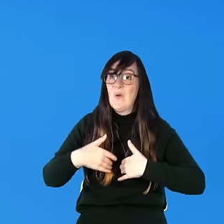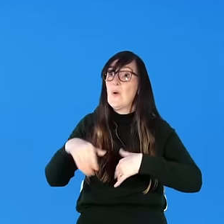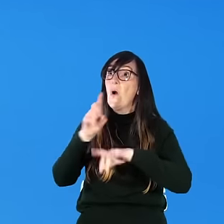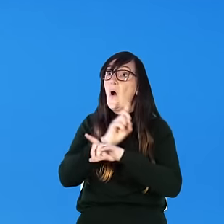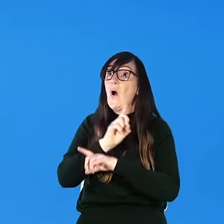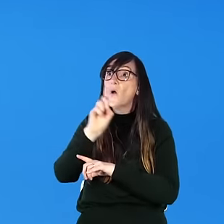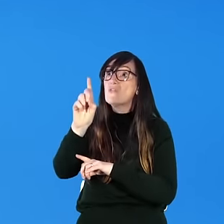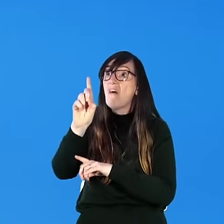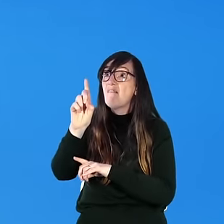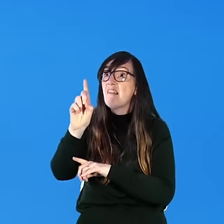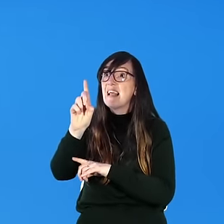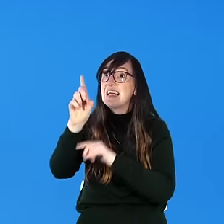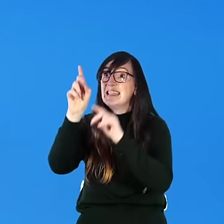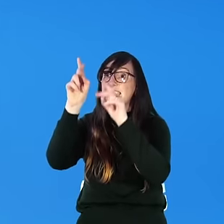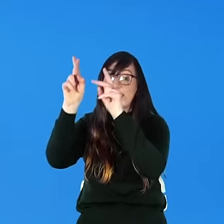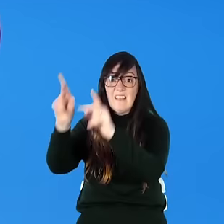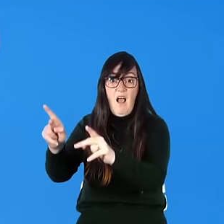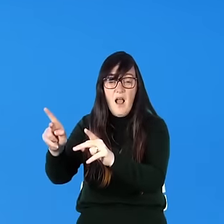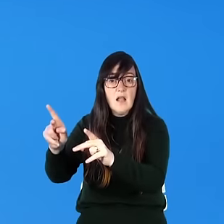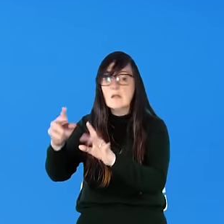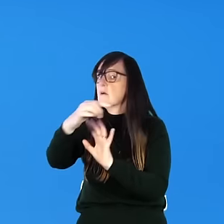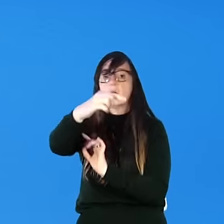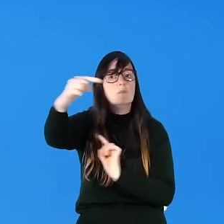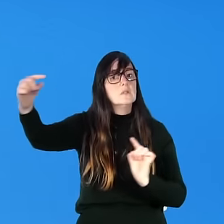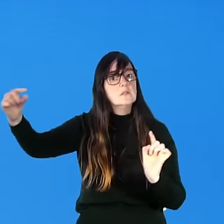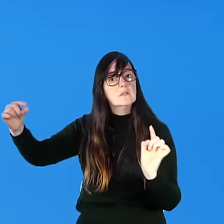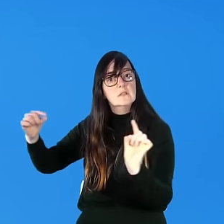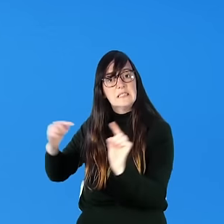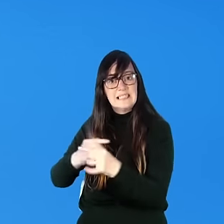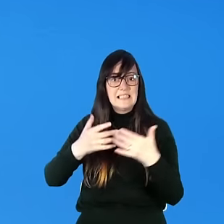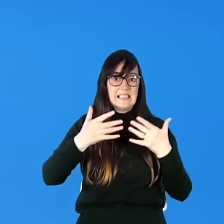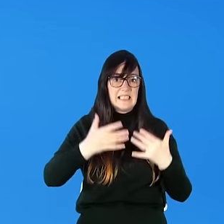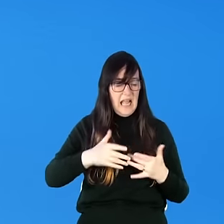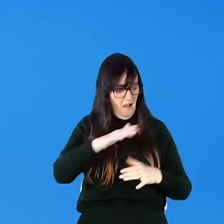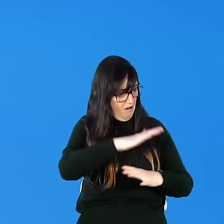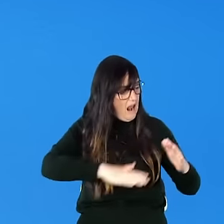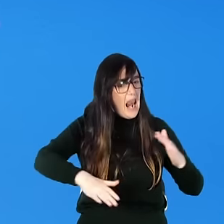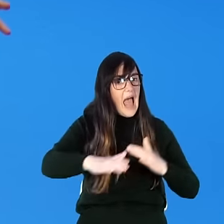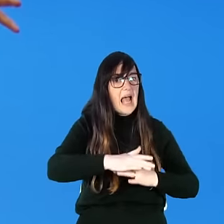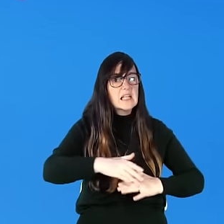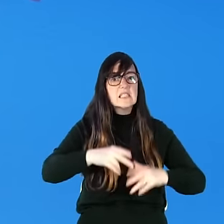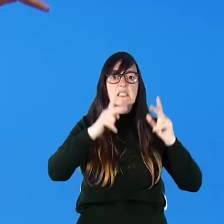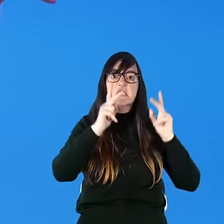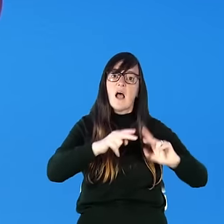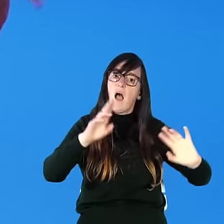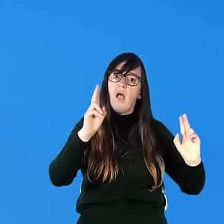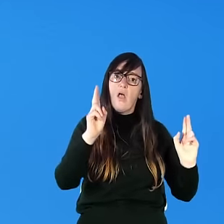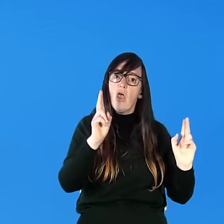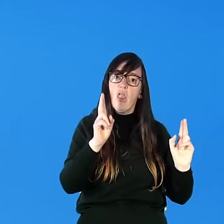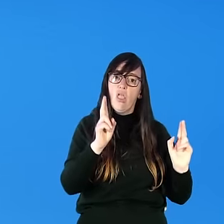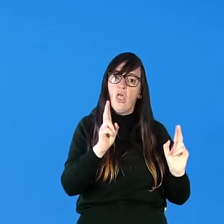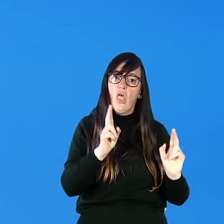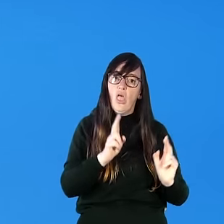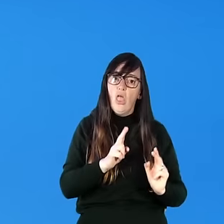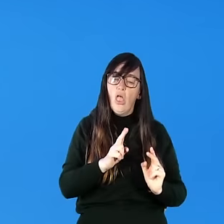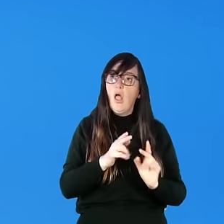dying, heading to the land of the living. God destined us for